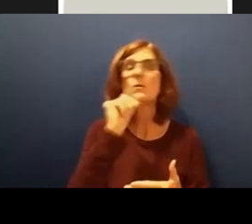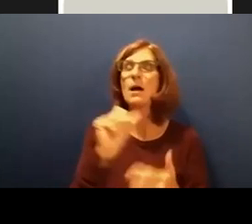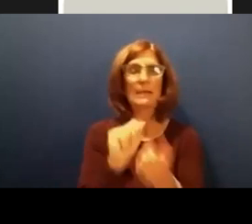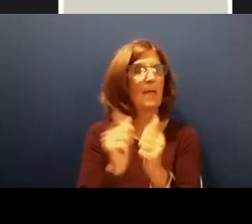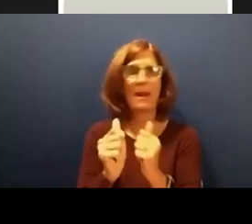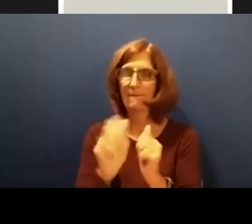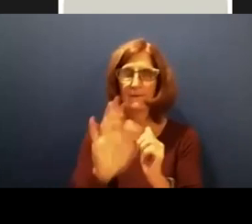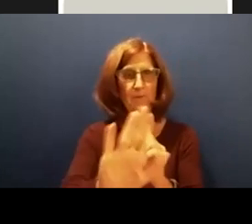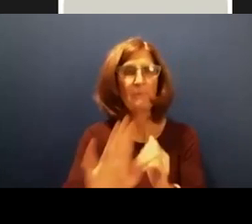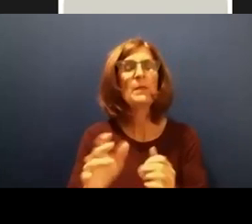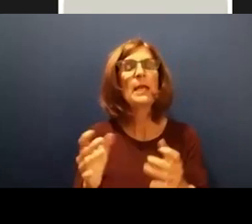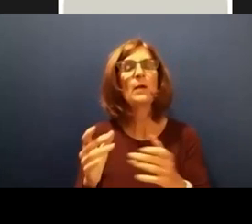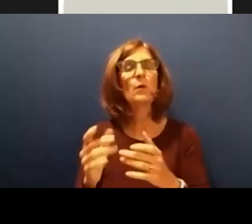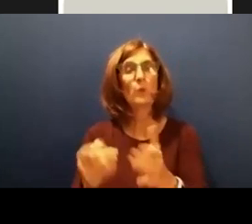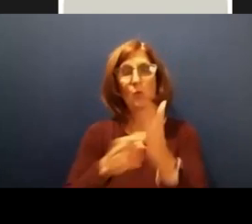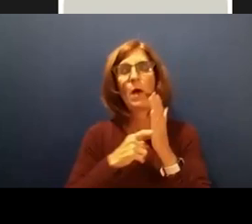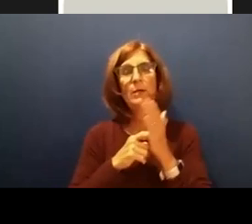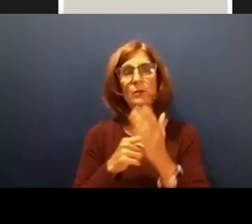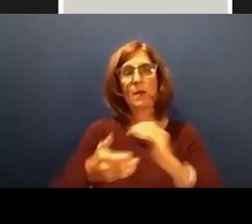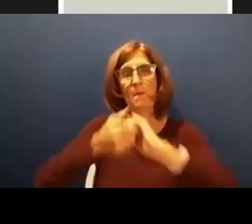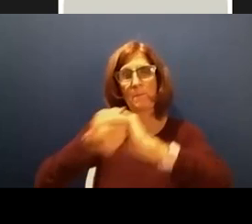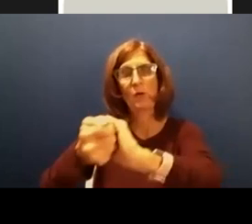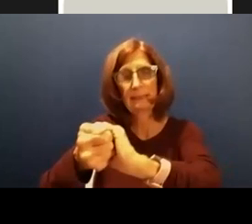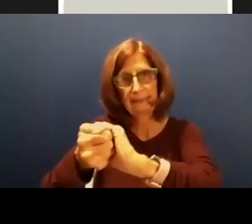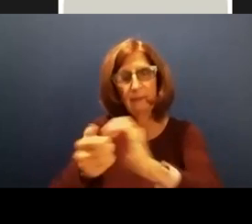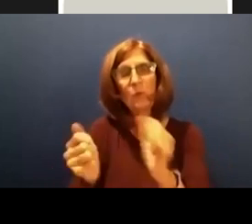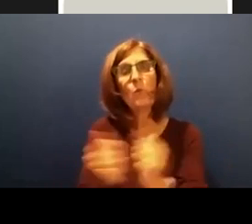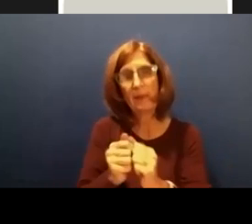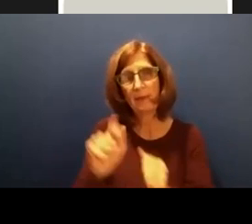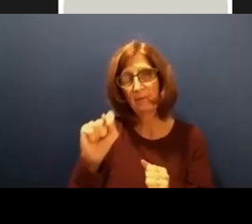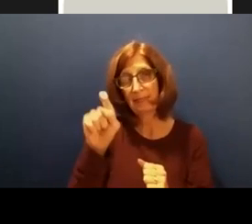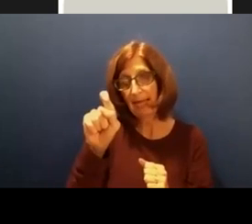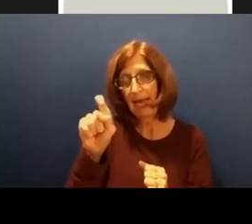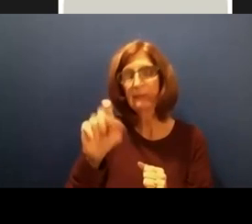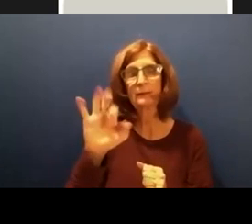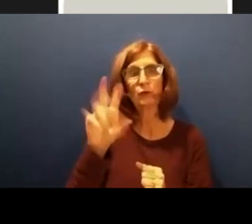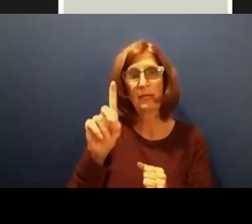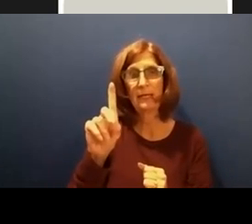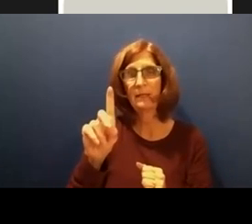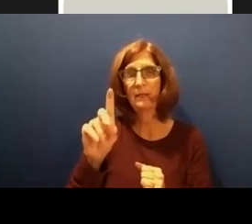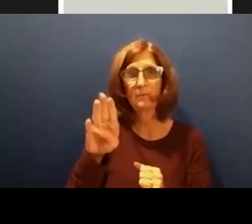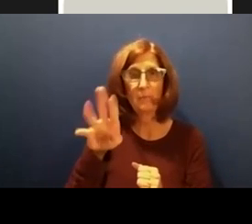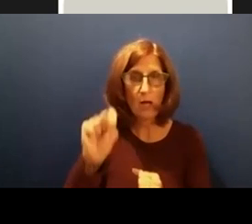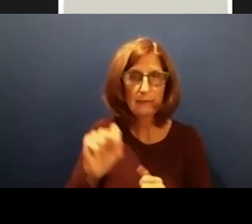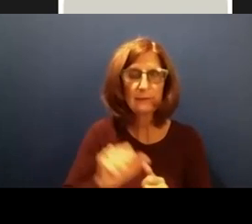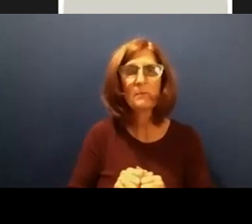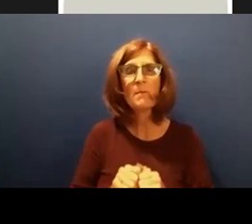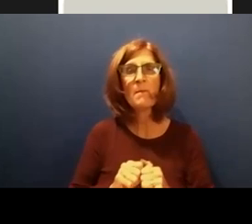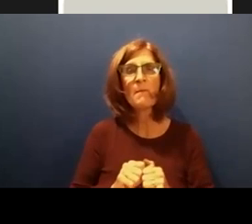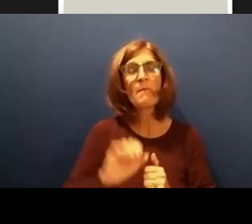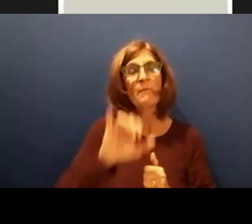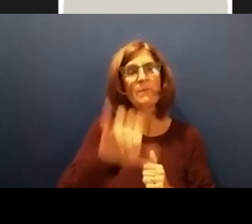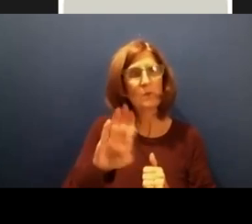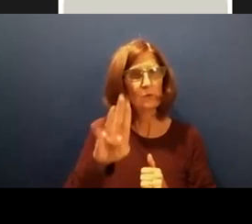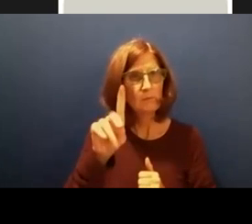and requires partnering the equity with tax-exempt bonds, which is what we're here to discuss today. The tax-exempt bonds are